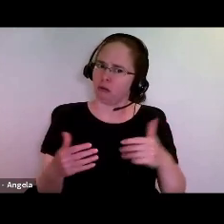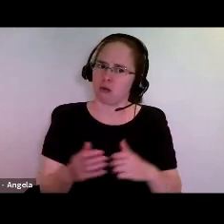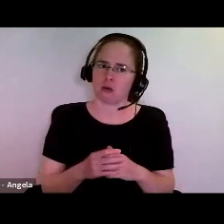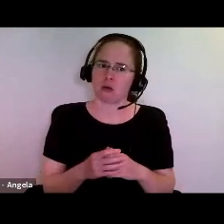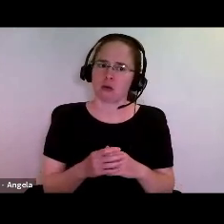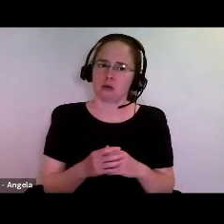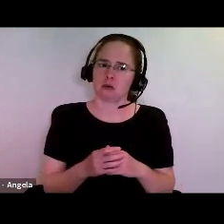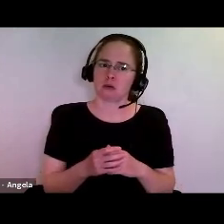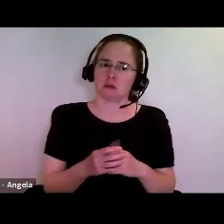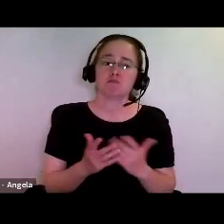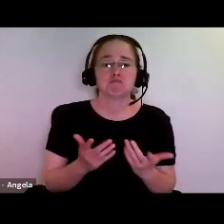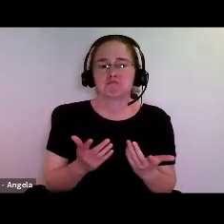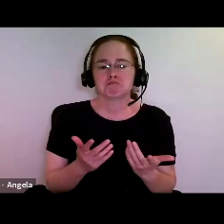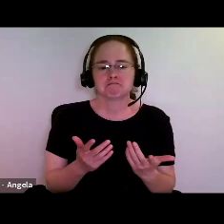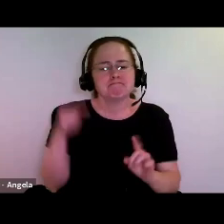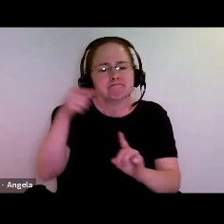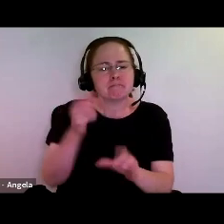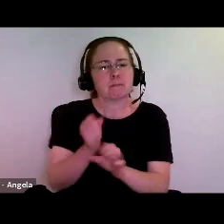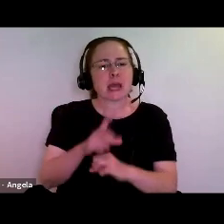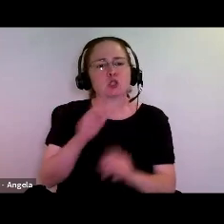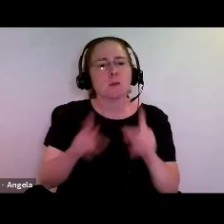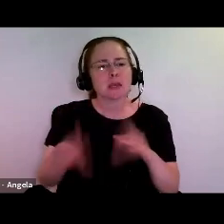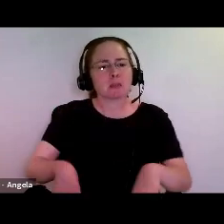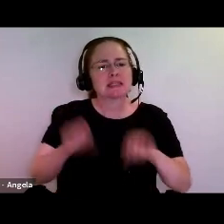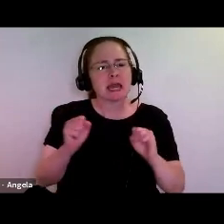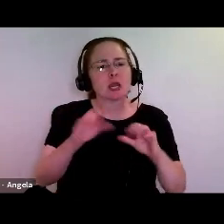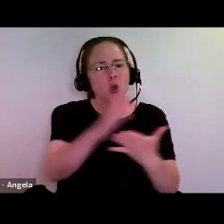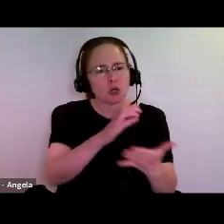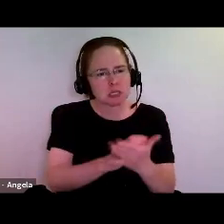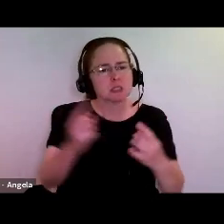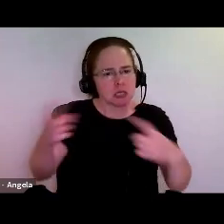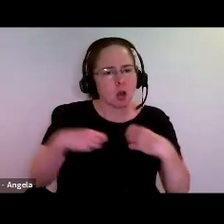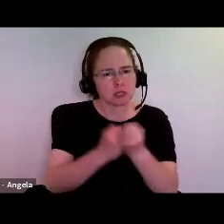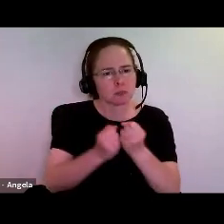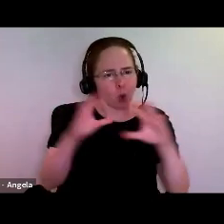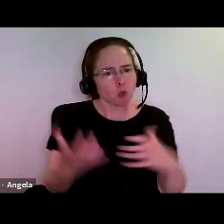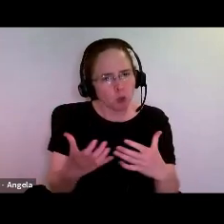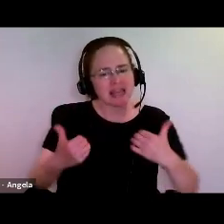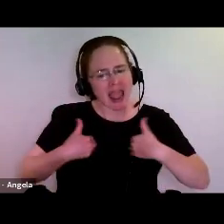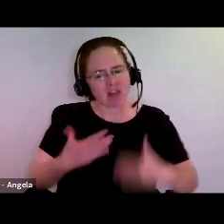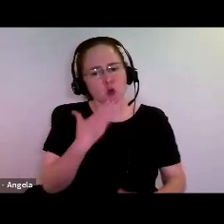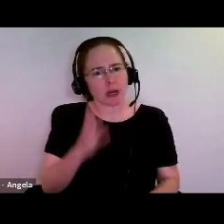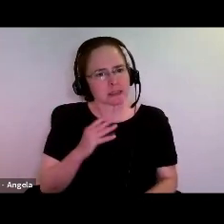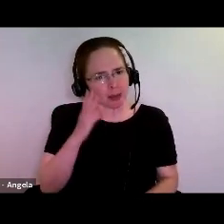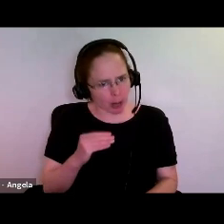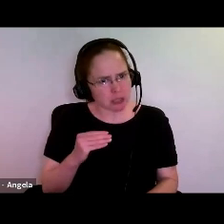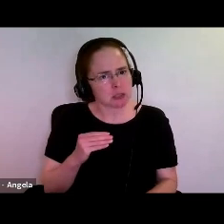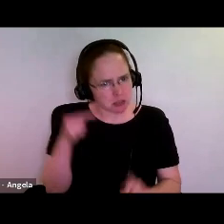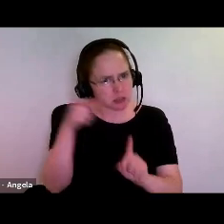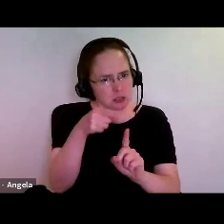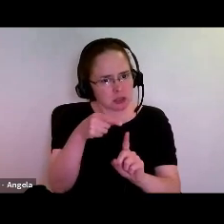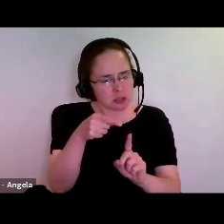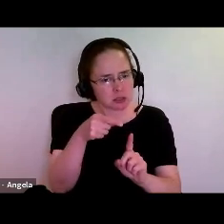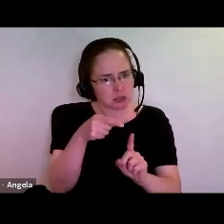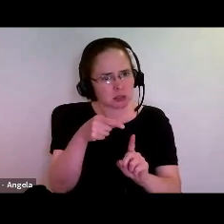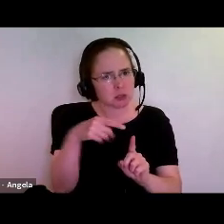as much for wanting to make sure that people who take the classes and come to the support groups have a good experience.